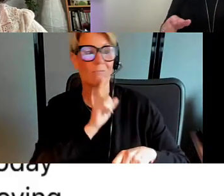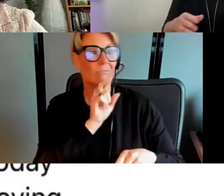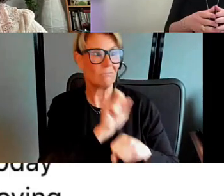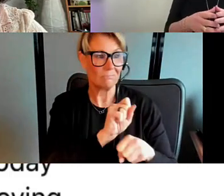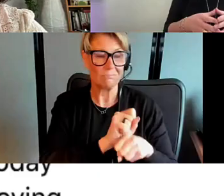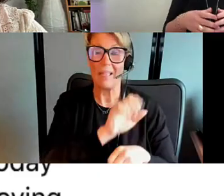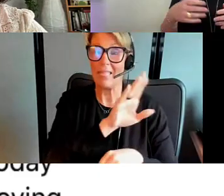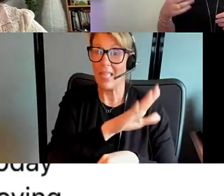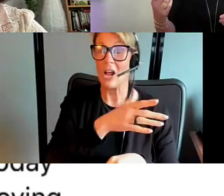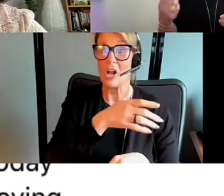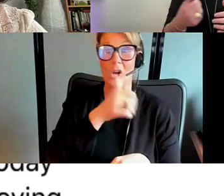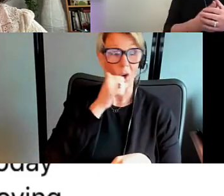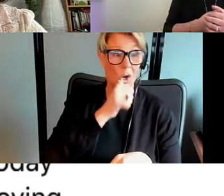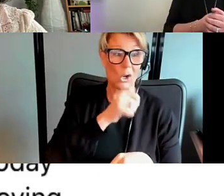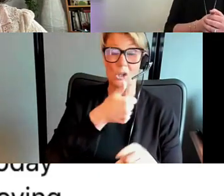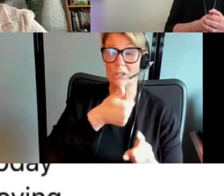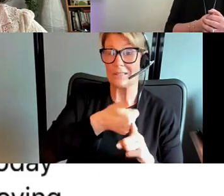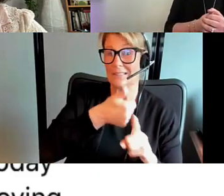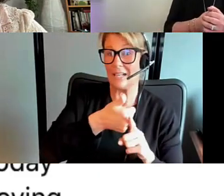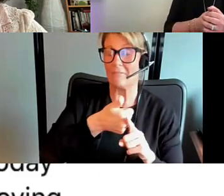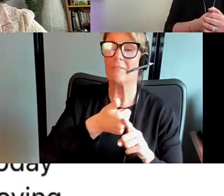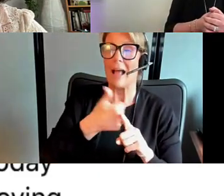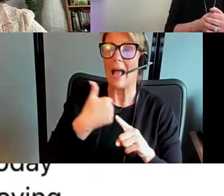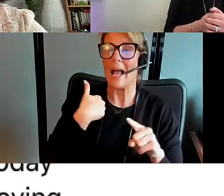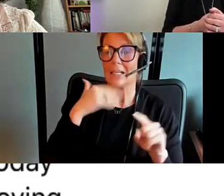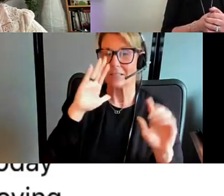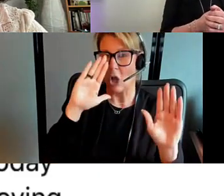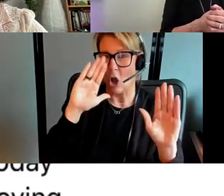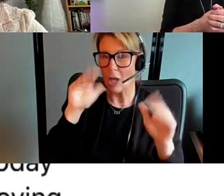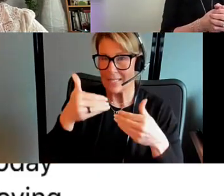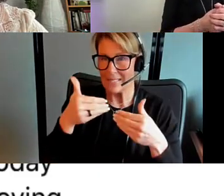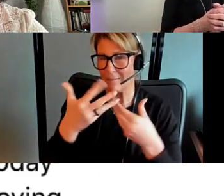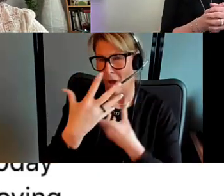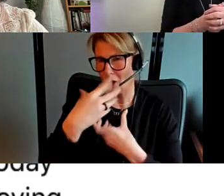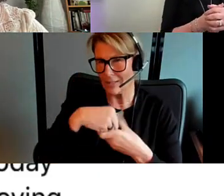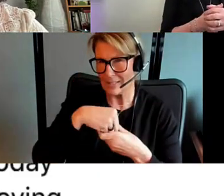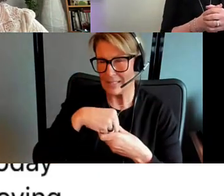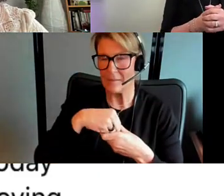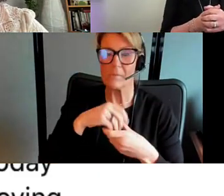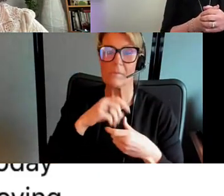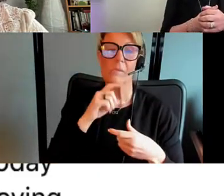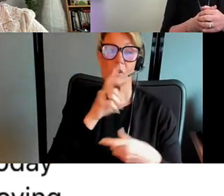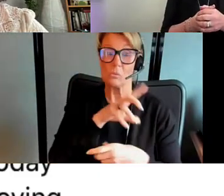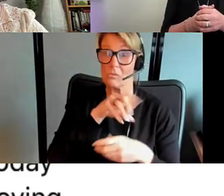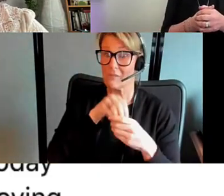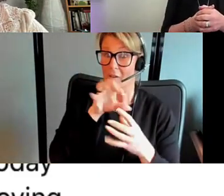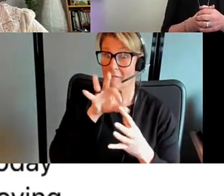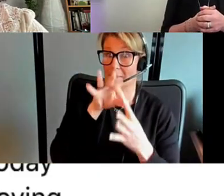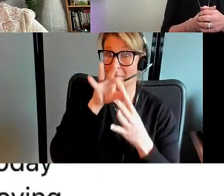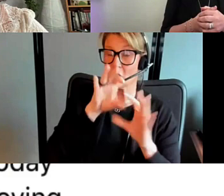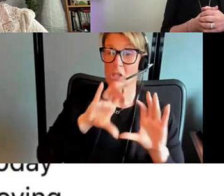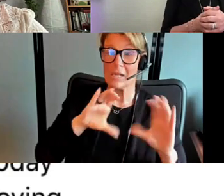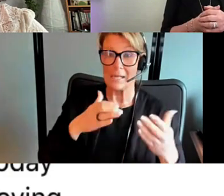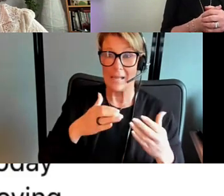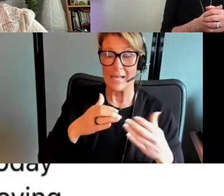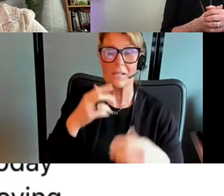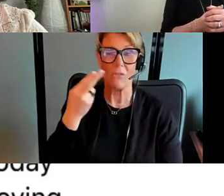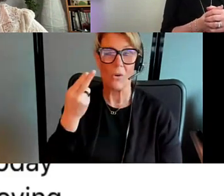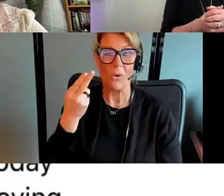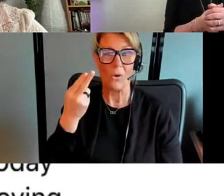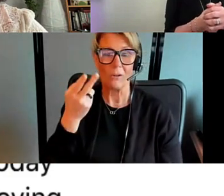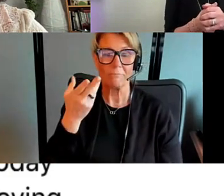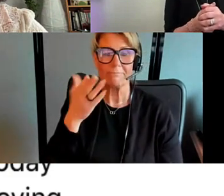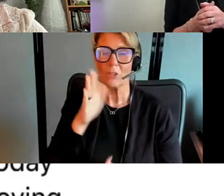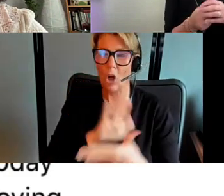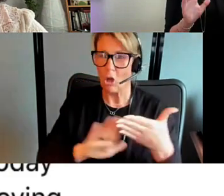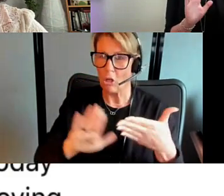okay to share her story. She was a student with autism. She was in a specialized classroom for her secondary